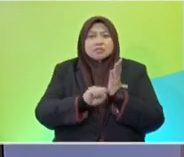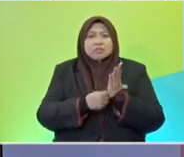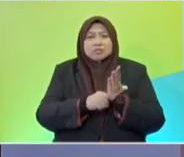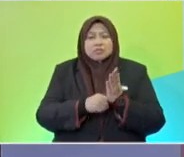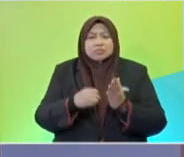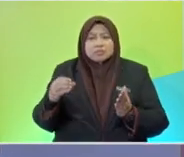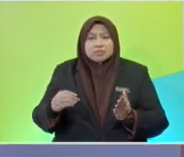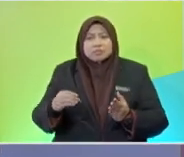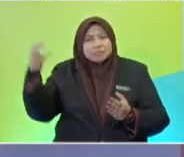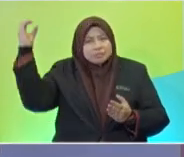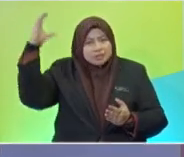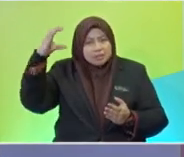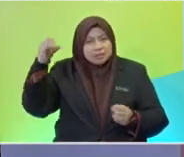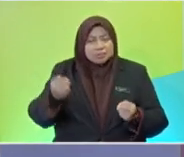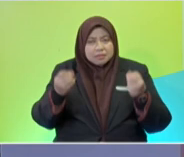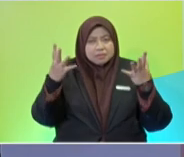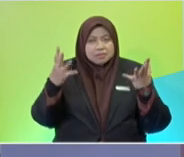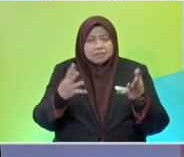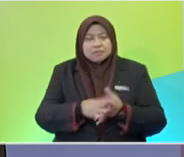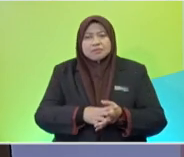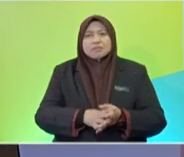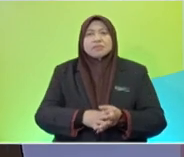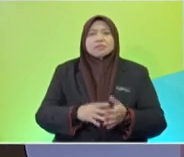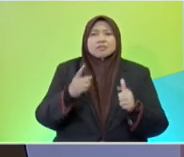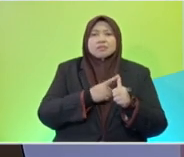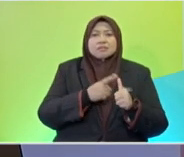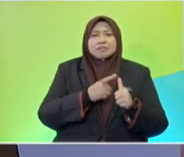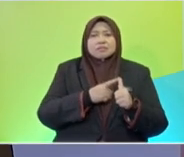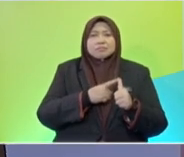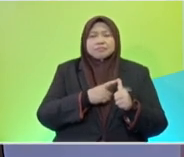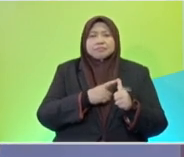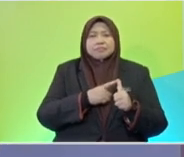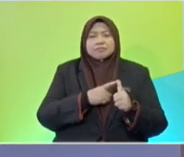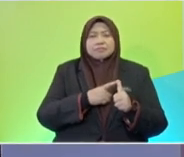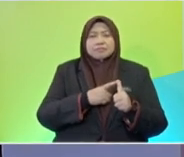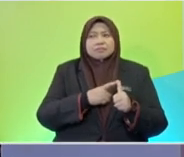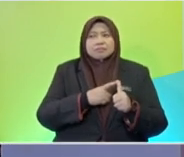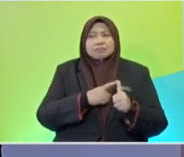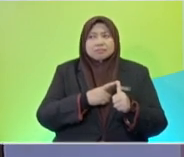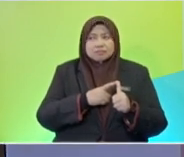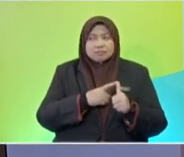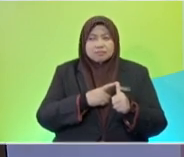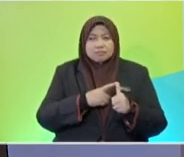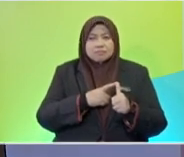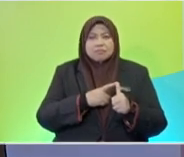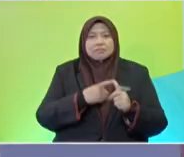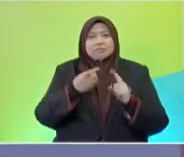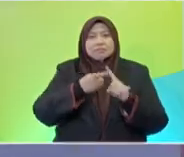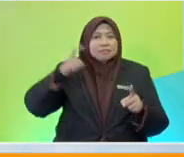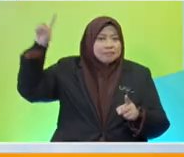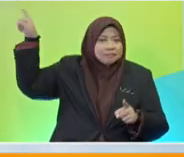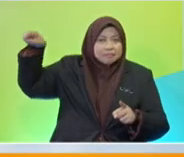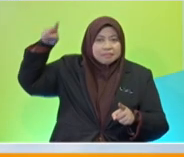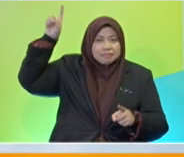many ways, but we can categorize it like this, okay? The first one mm-hmm, is from the